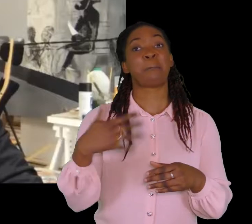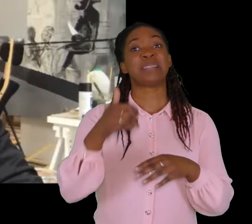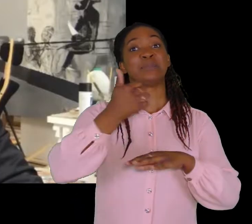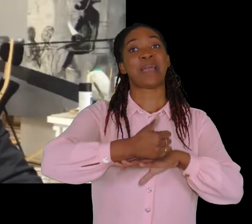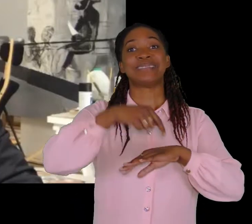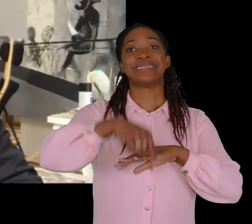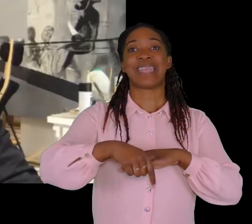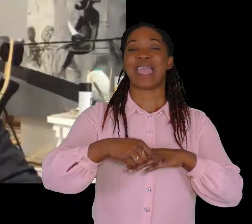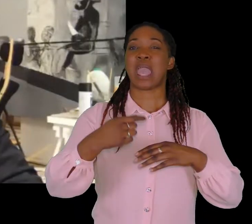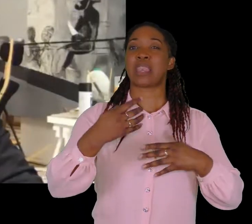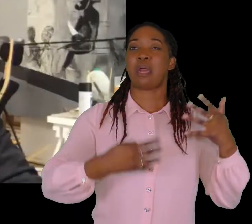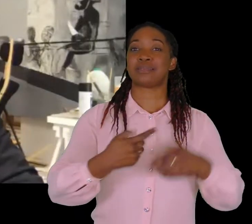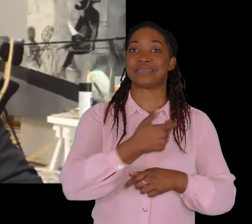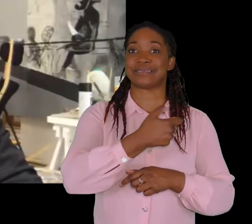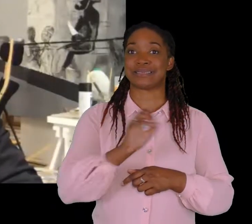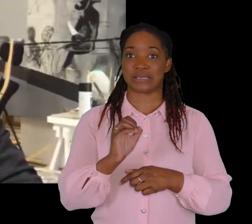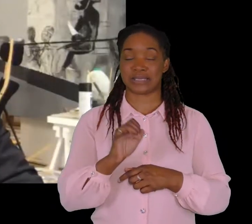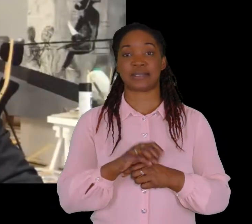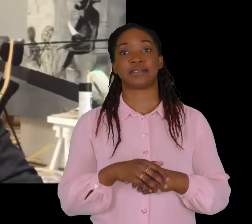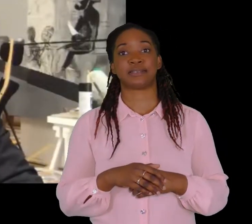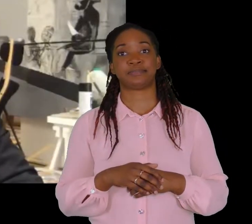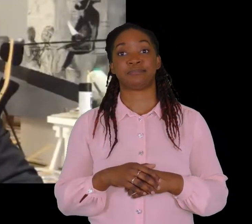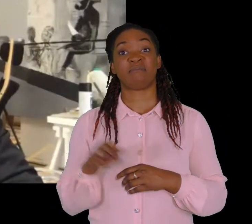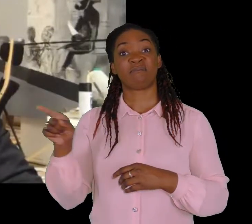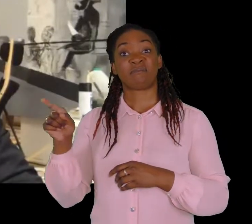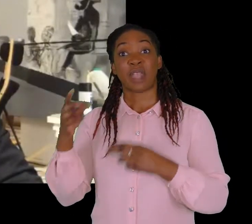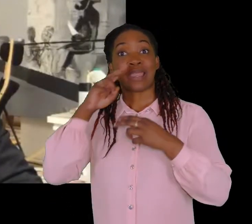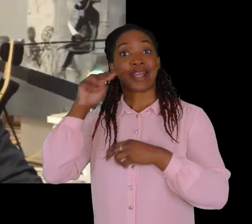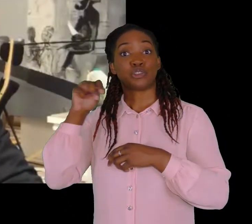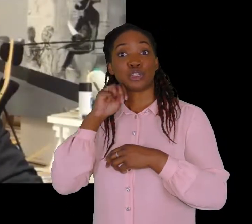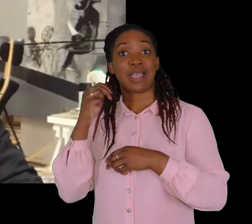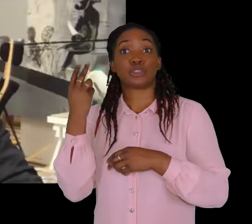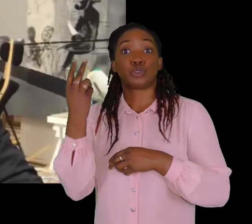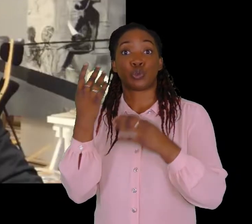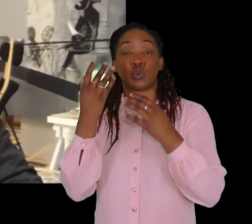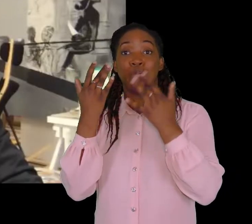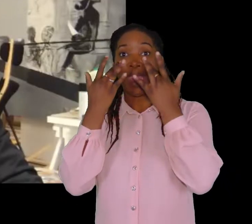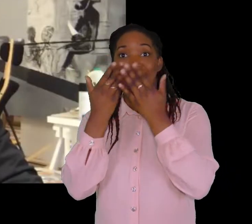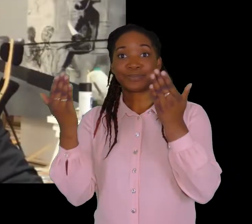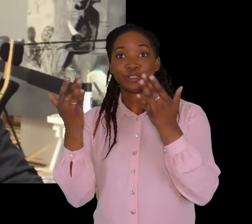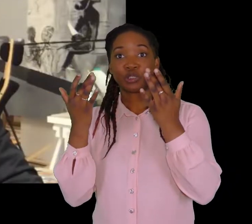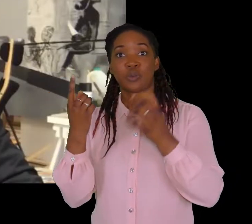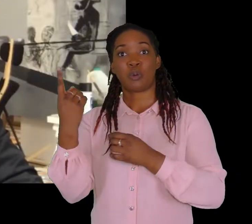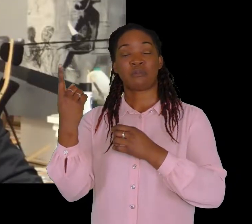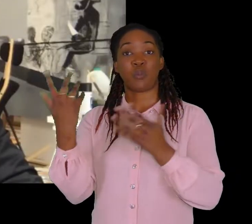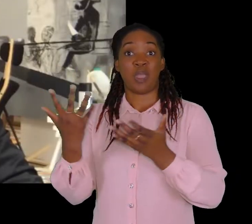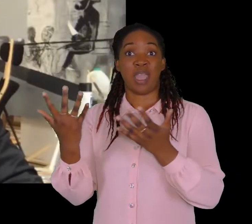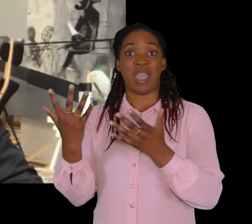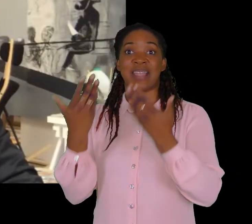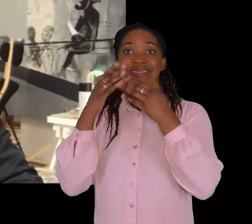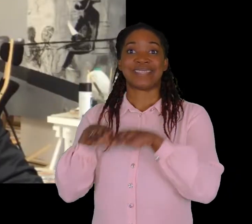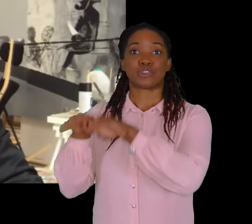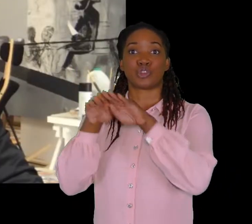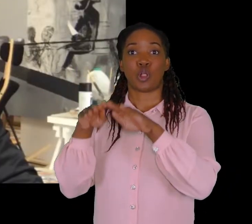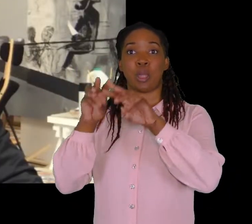been based here from the 60s. Emmanuel came to Nigeria, where I had two exhibitions ongoing simultaneously, one at the National Museum